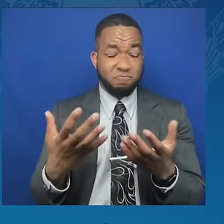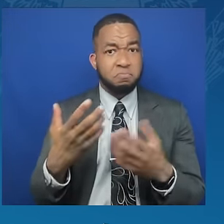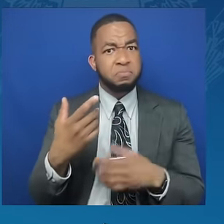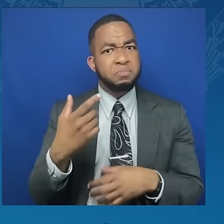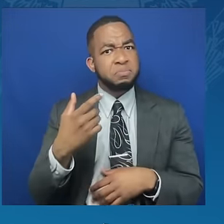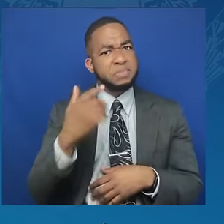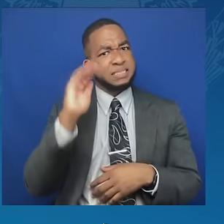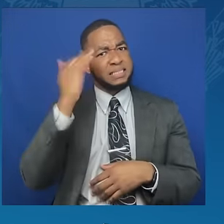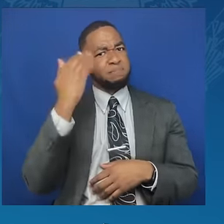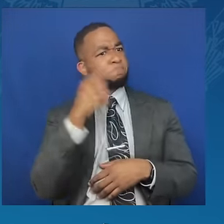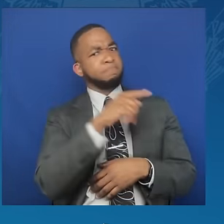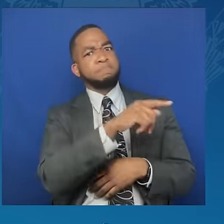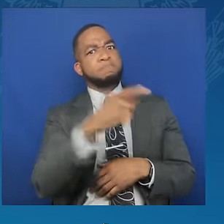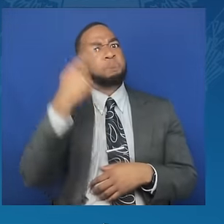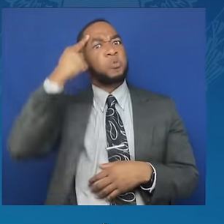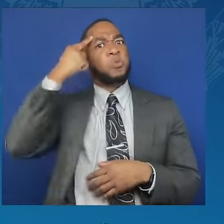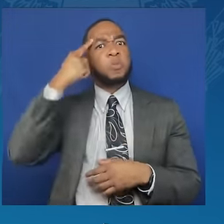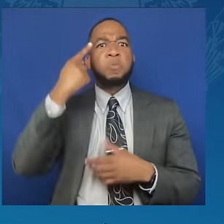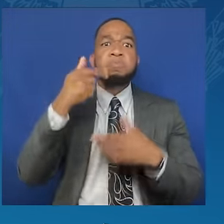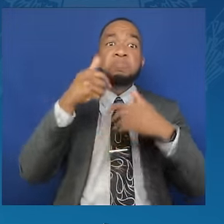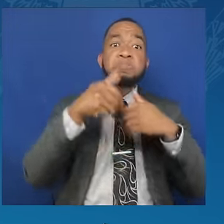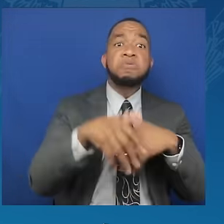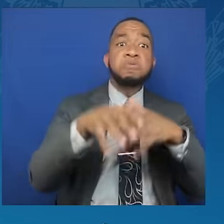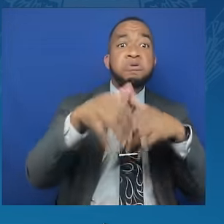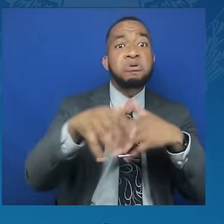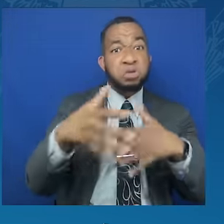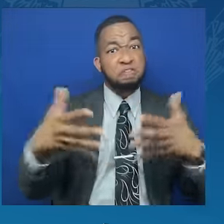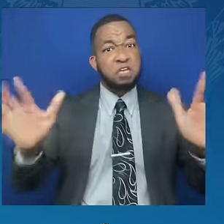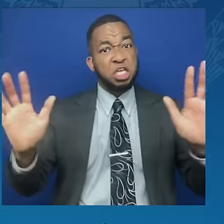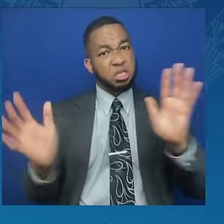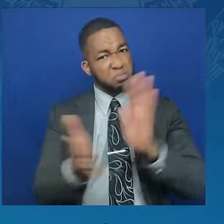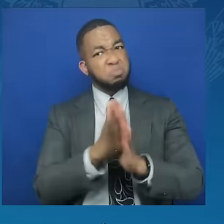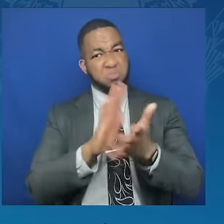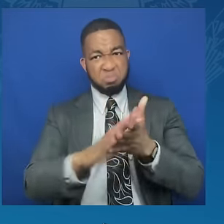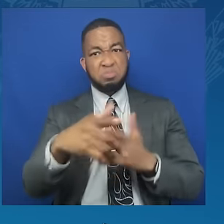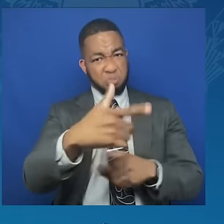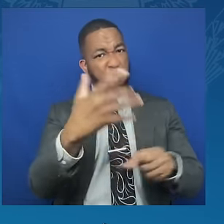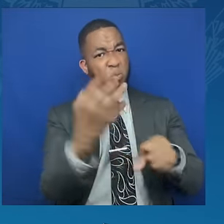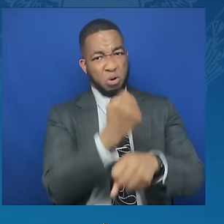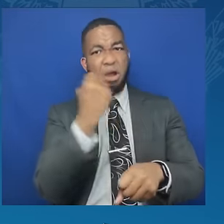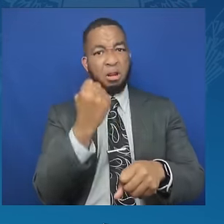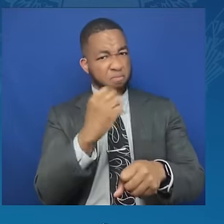had would become our cause too, 59 years later.